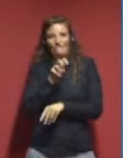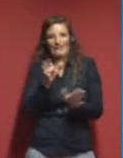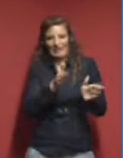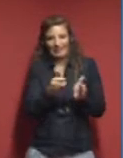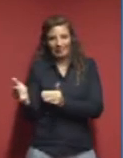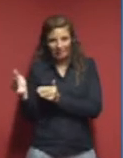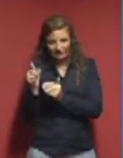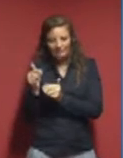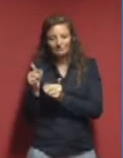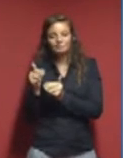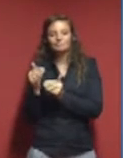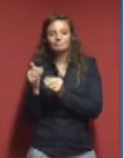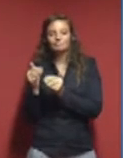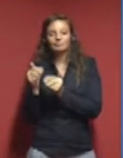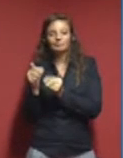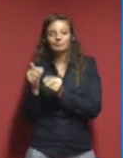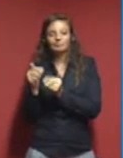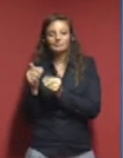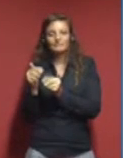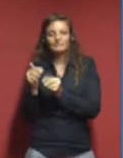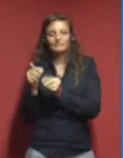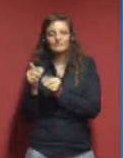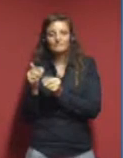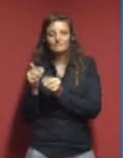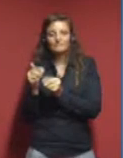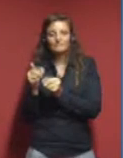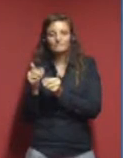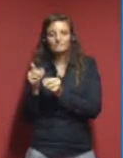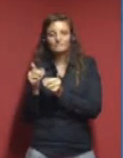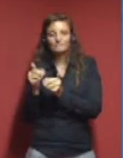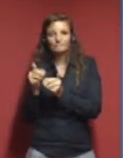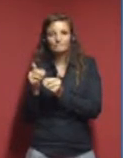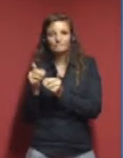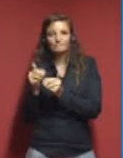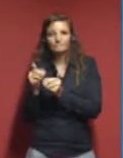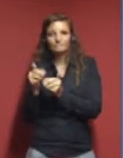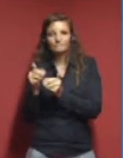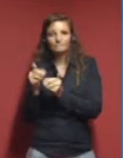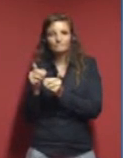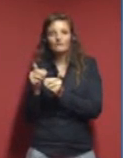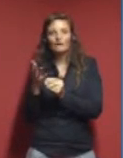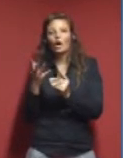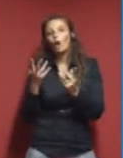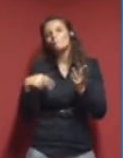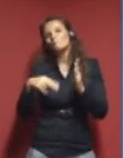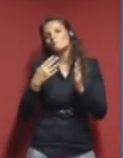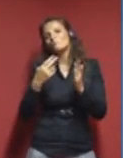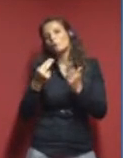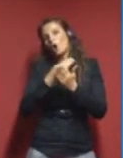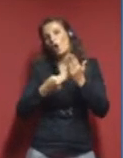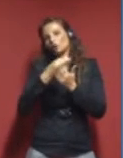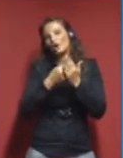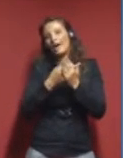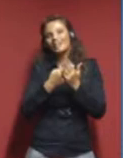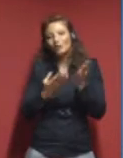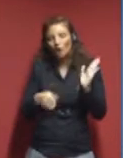as part of a Kickstarter campaign. We were very early participants in the sort of Kickstarter. Back then, still an experiment. We didn't